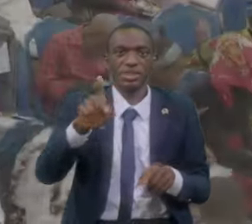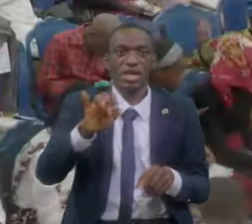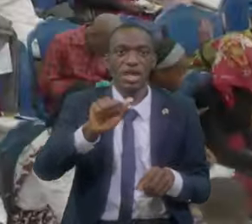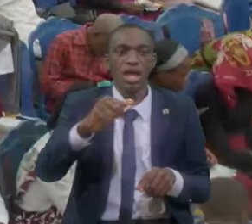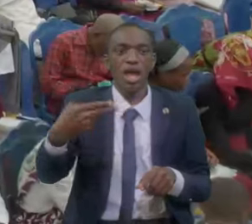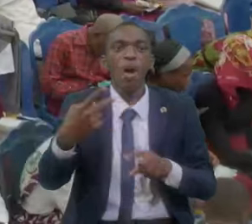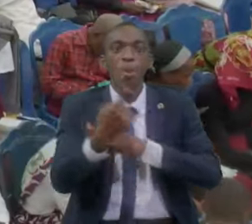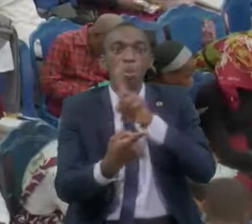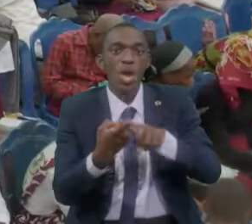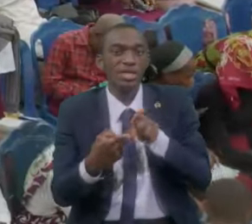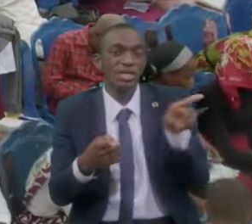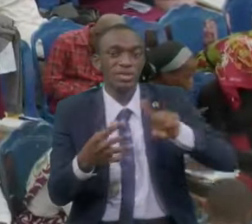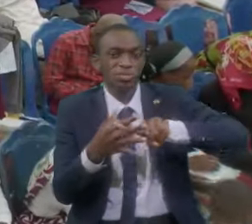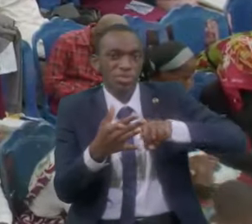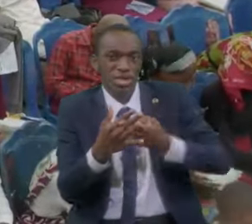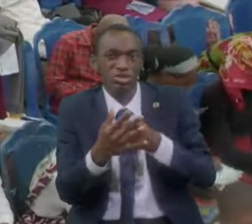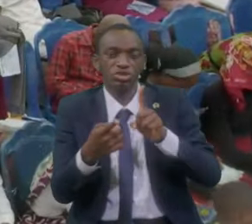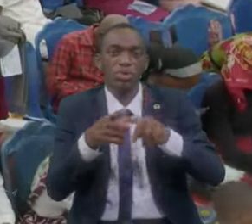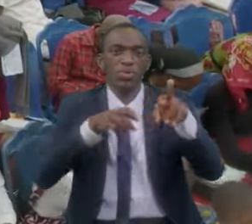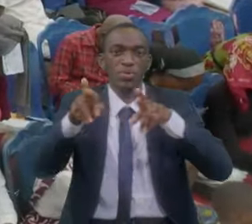and he reigned